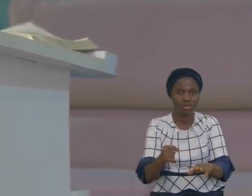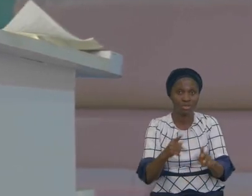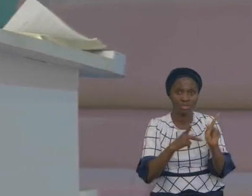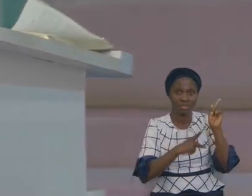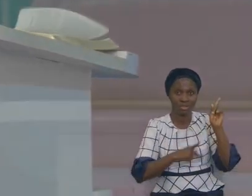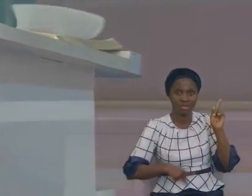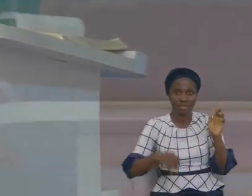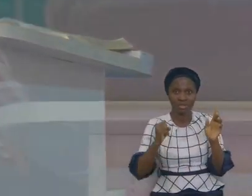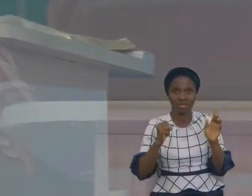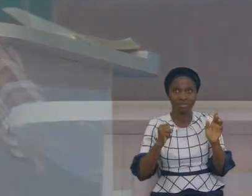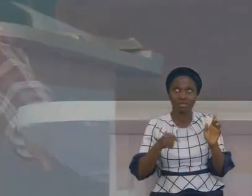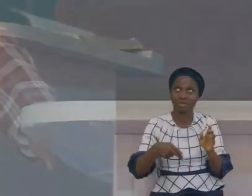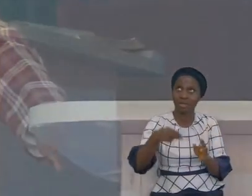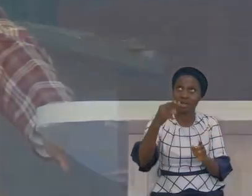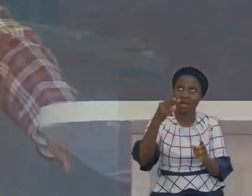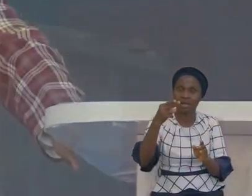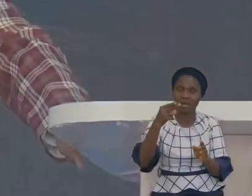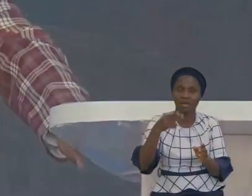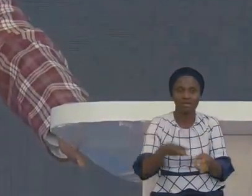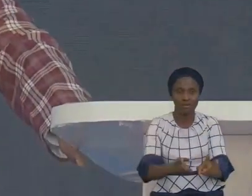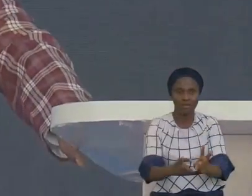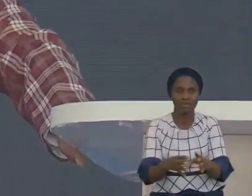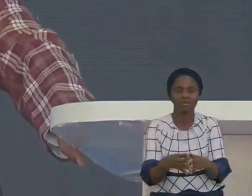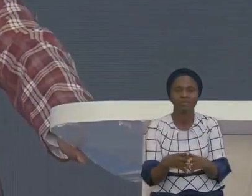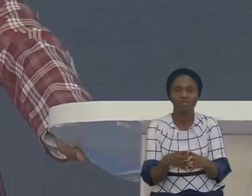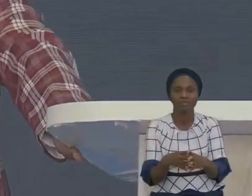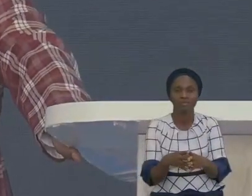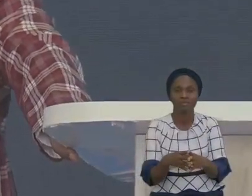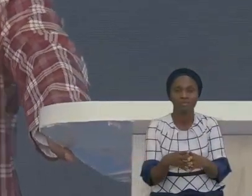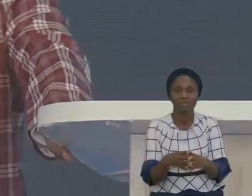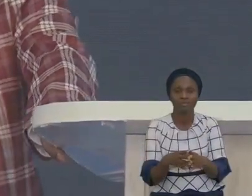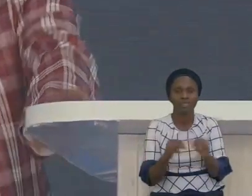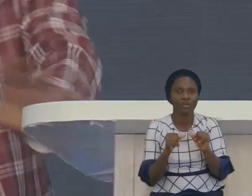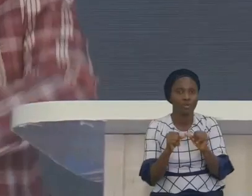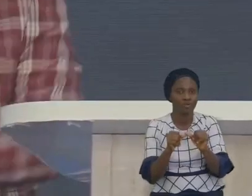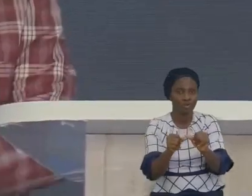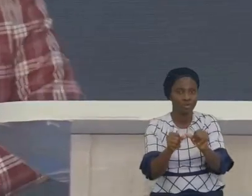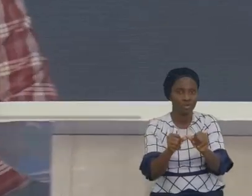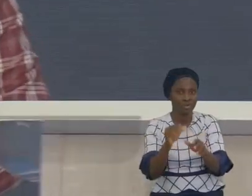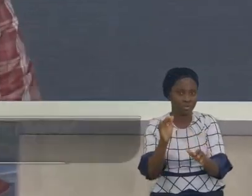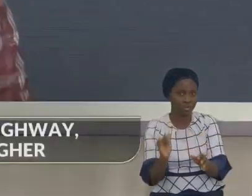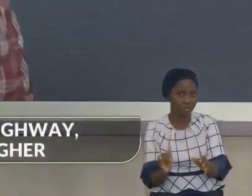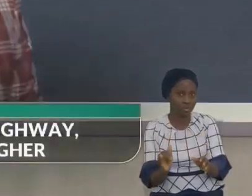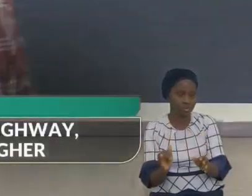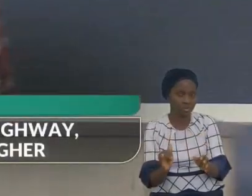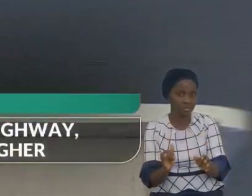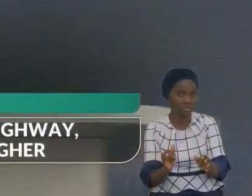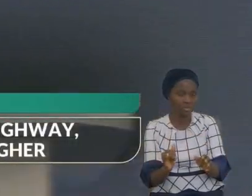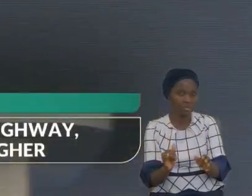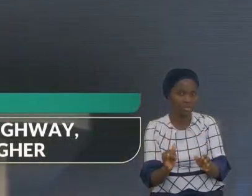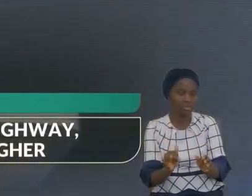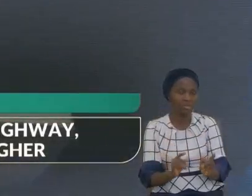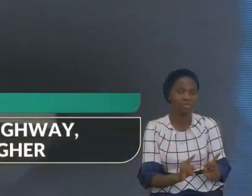constantly going higher. We're looking at three things here.